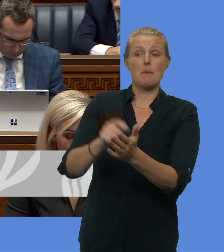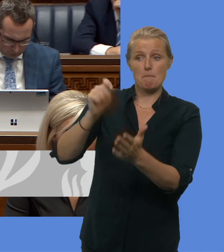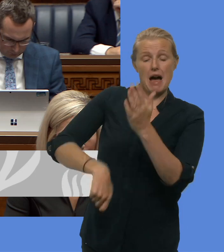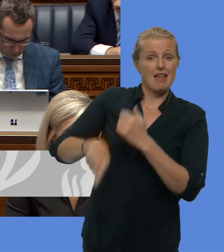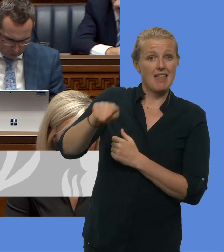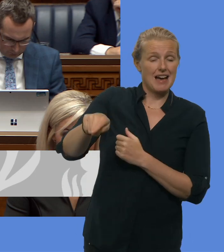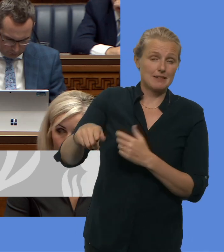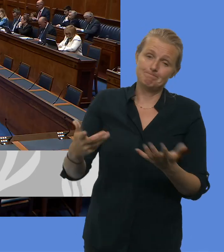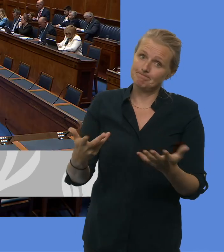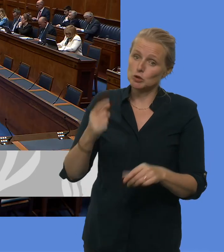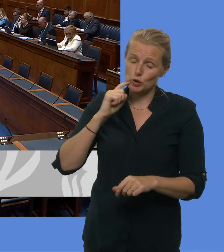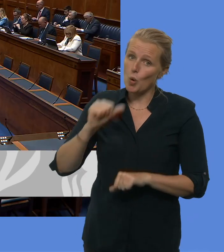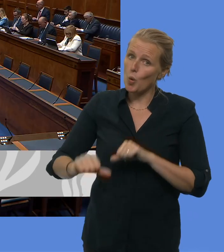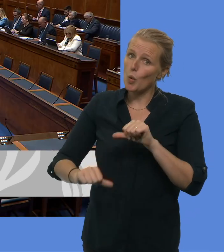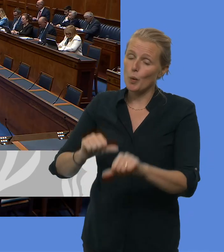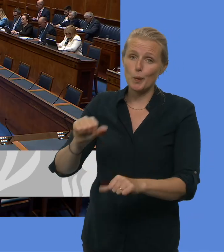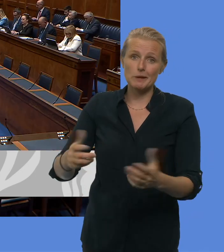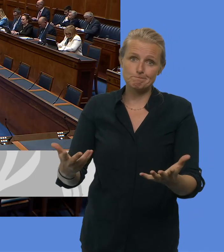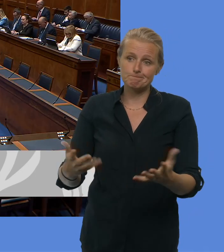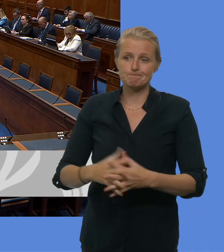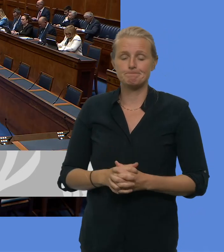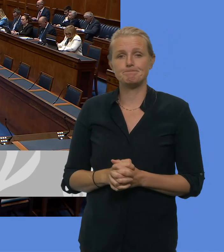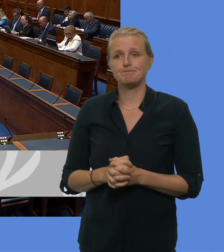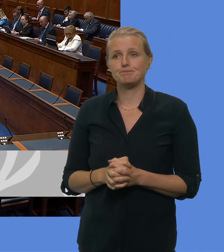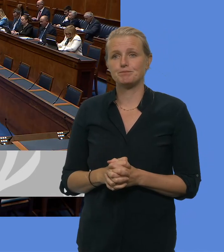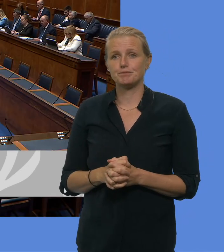purpose. Question 11,